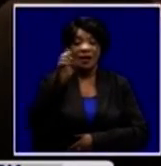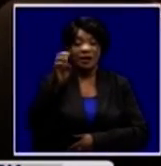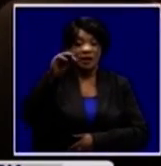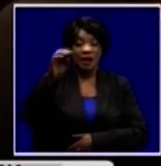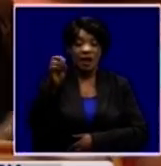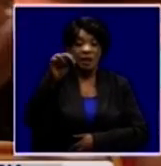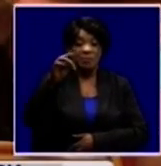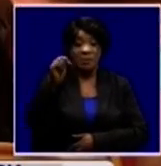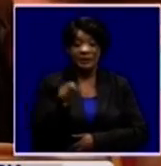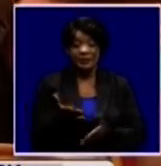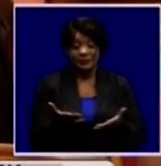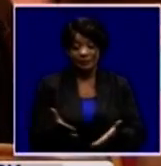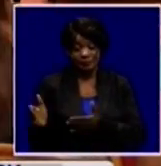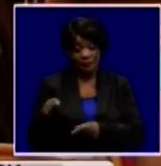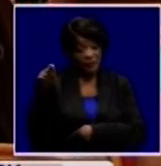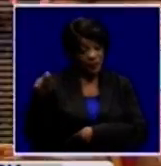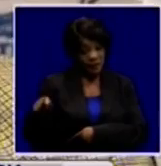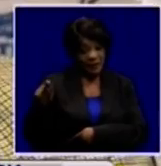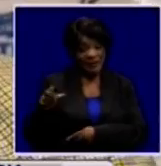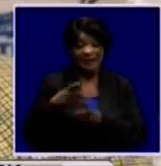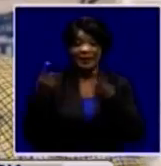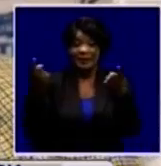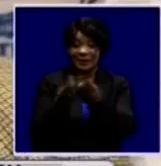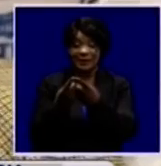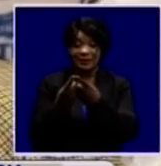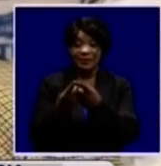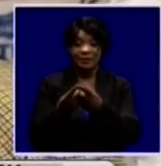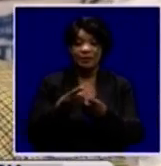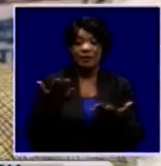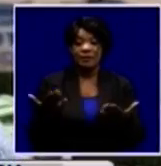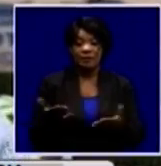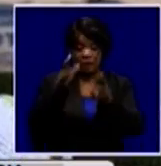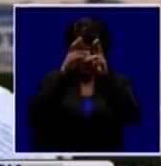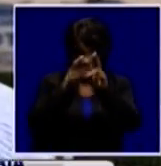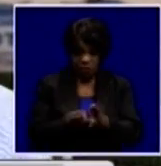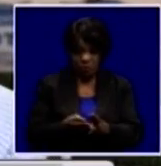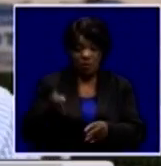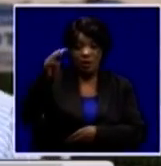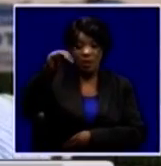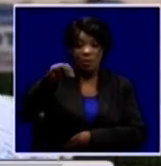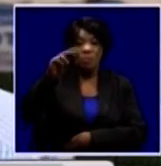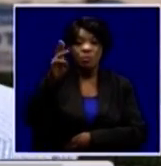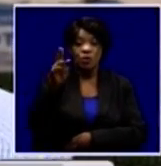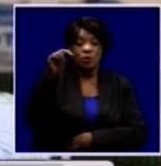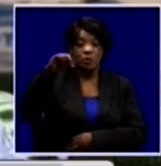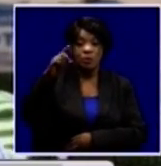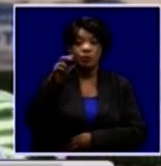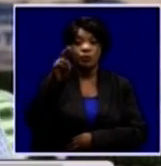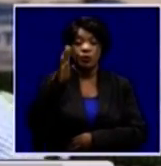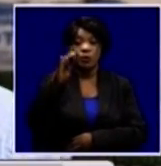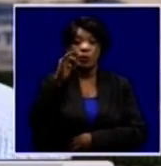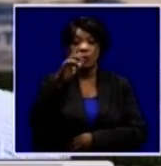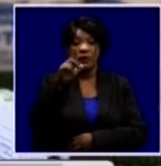And the campaign manager for this district is Honorable Brian Mundubire, Provincial Minister for